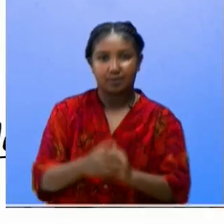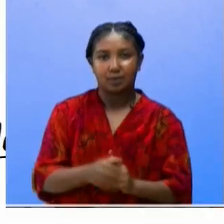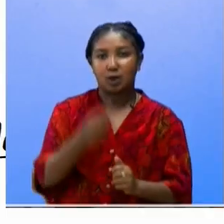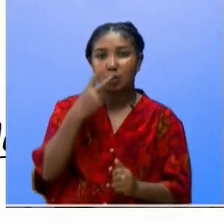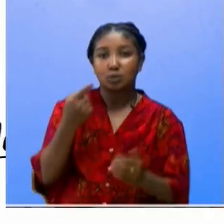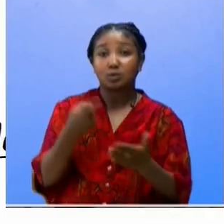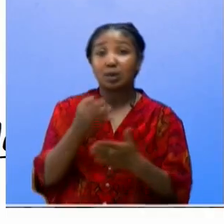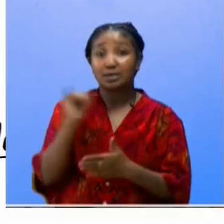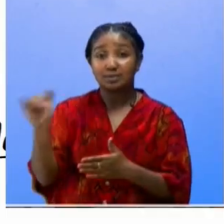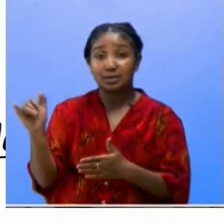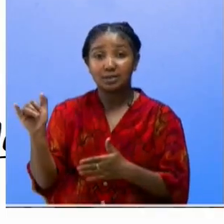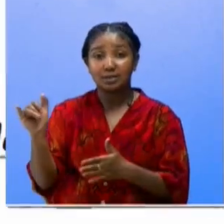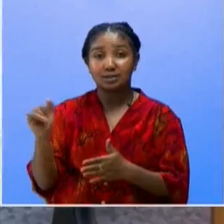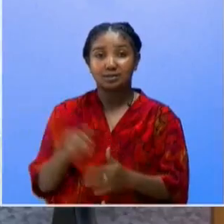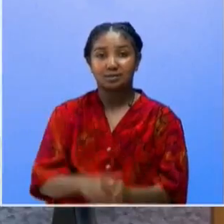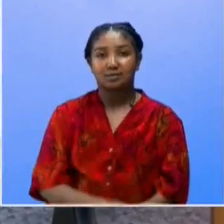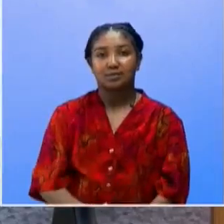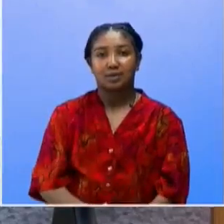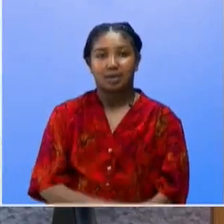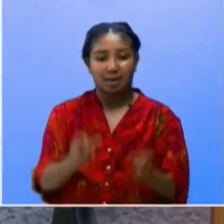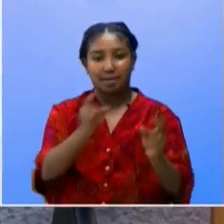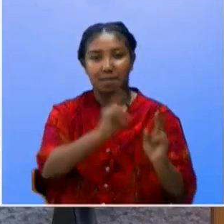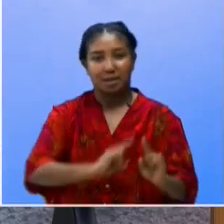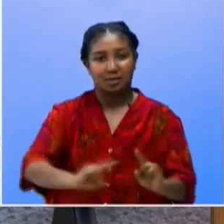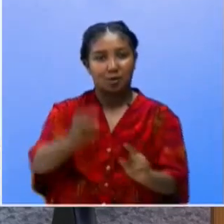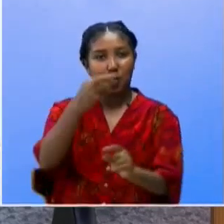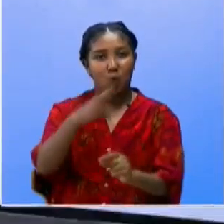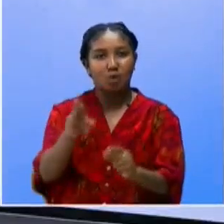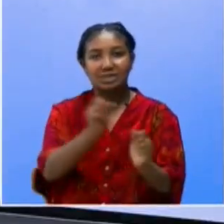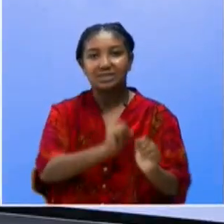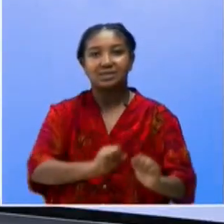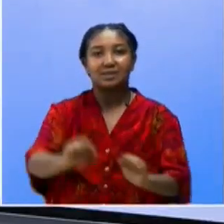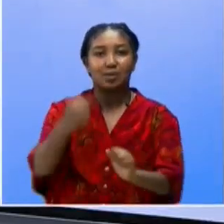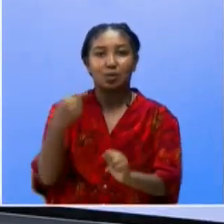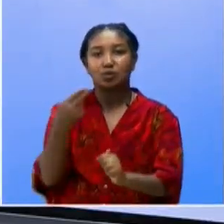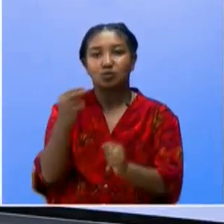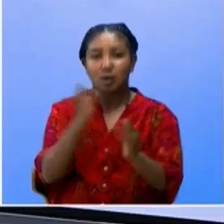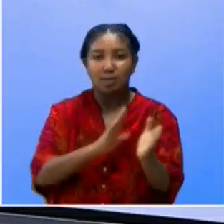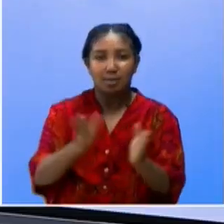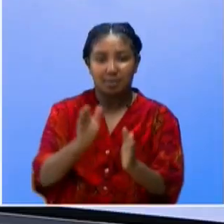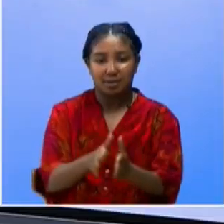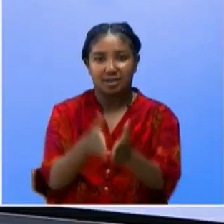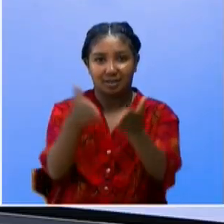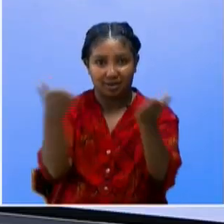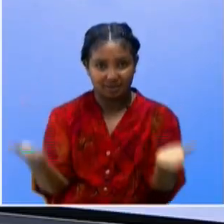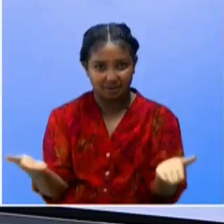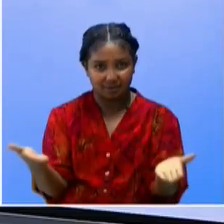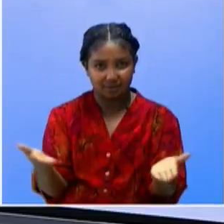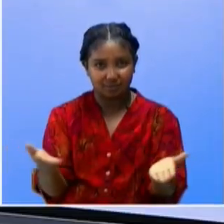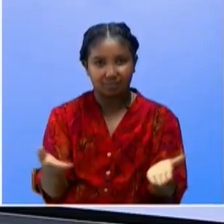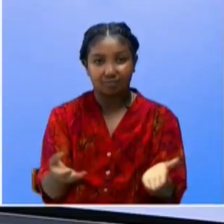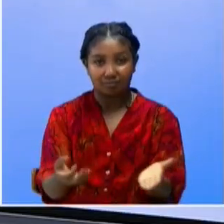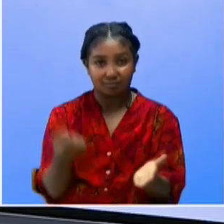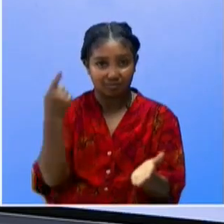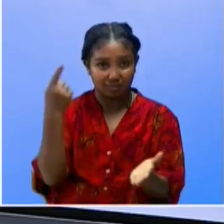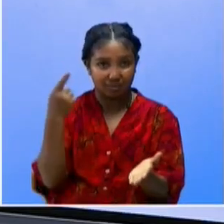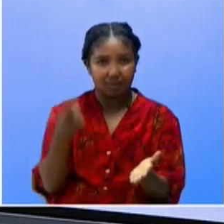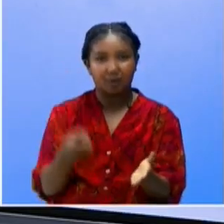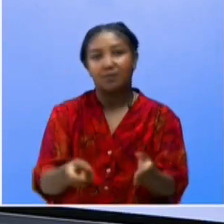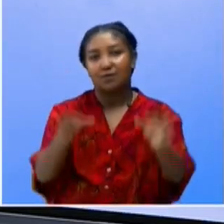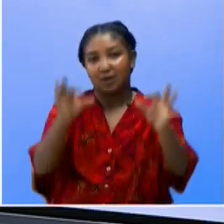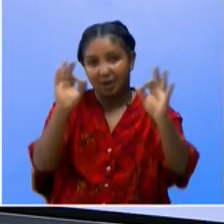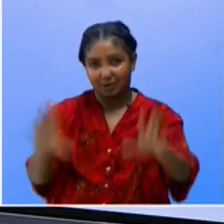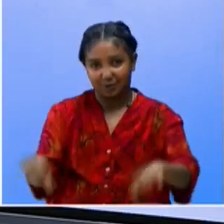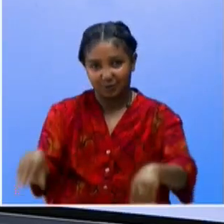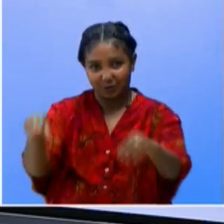Look, this one is the method or the system that we use to prepare the text. Am I right? Very nice,